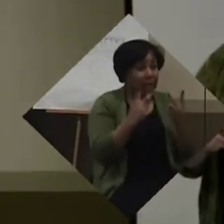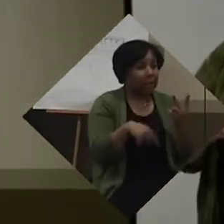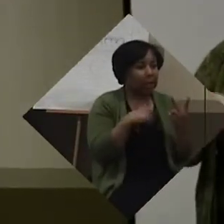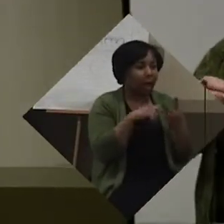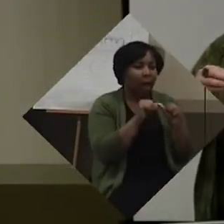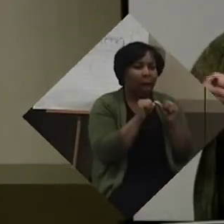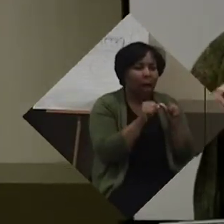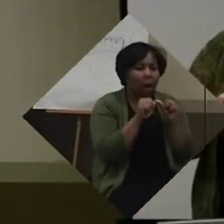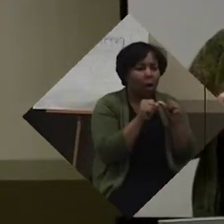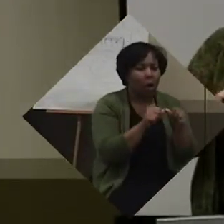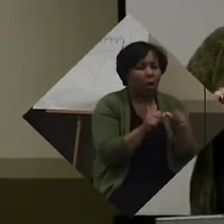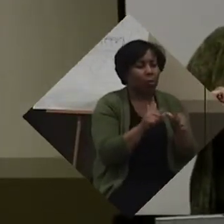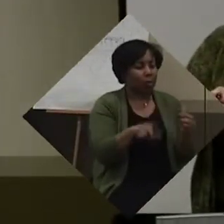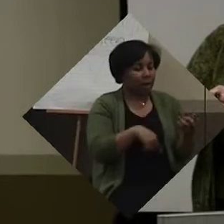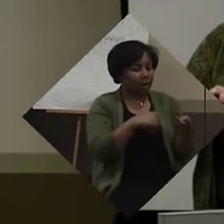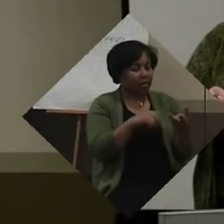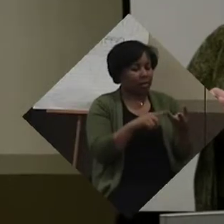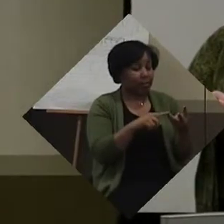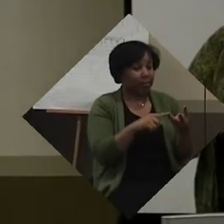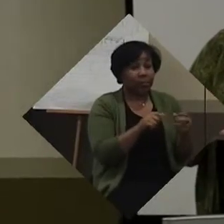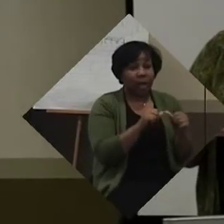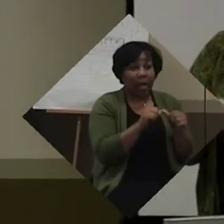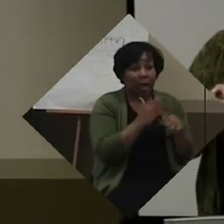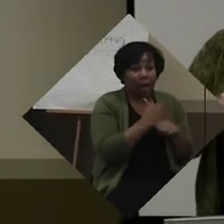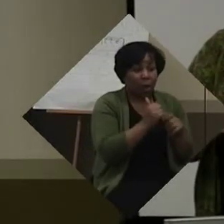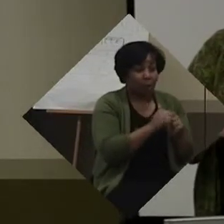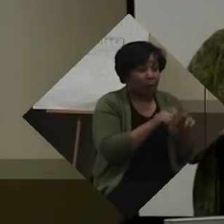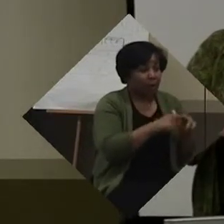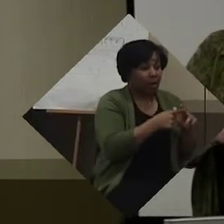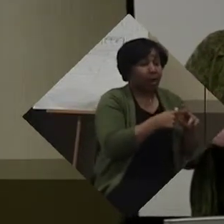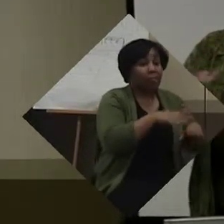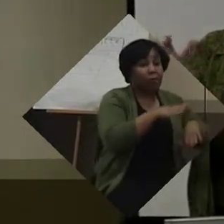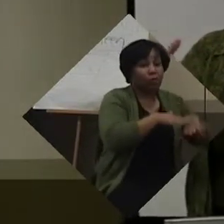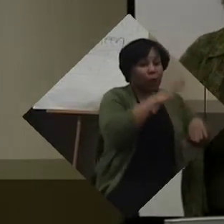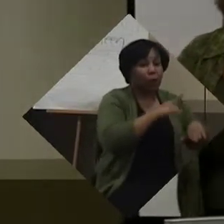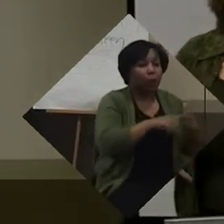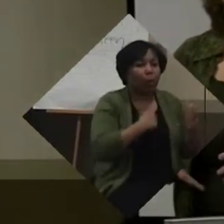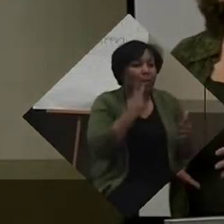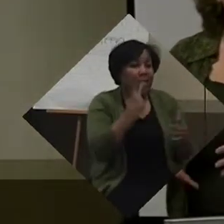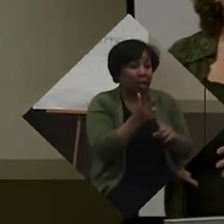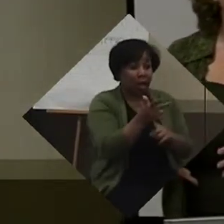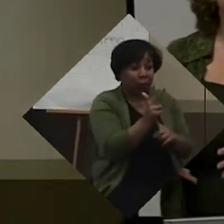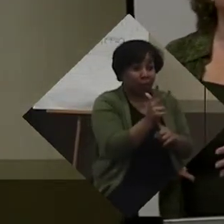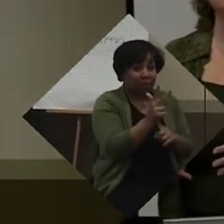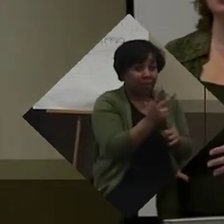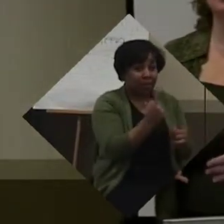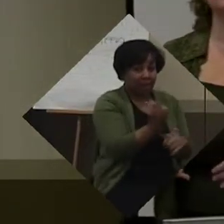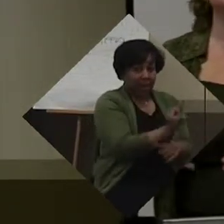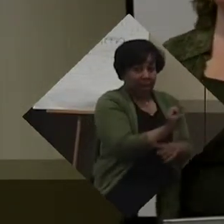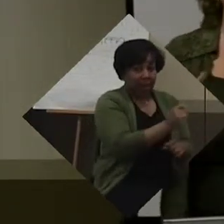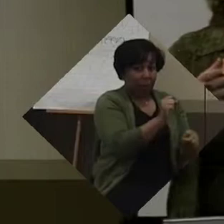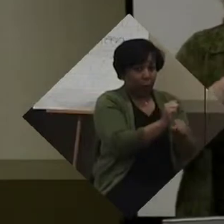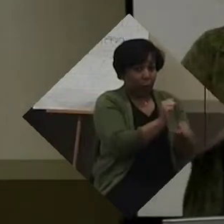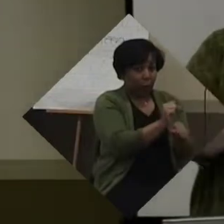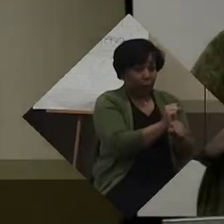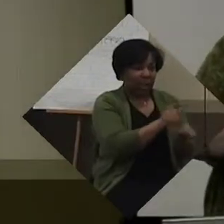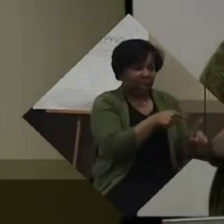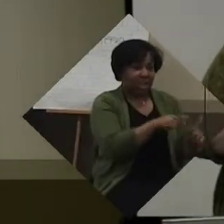it would last, about how long between the trigger and what we would see. So within 3 minutes of independent work,